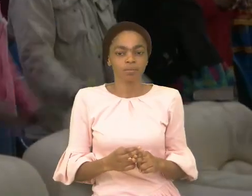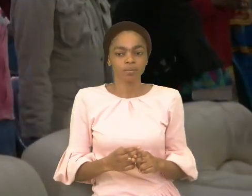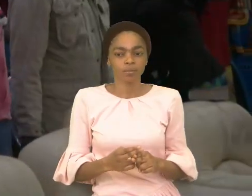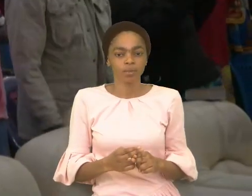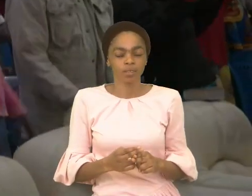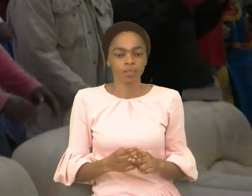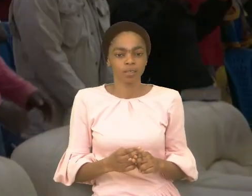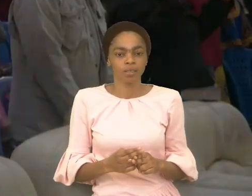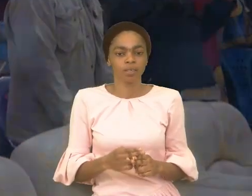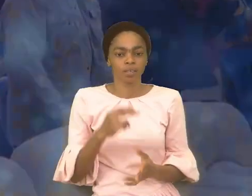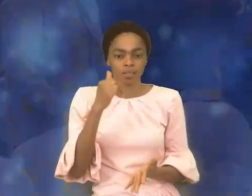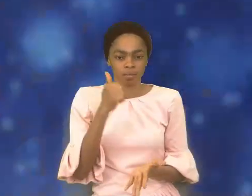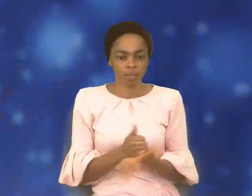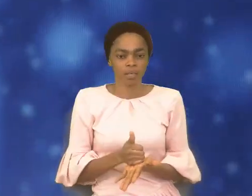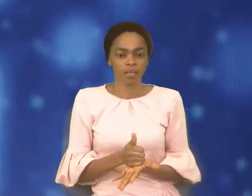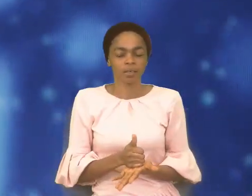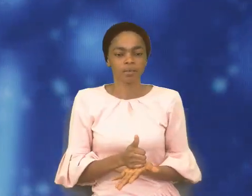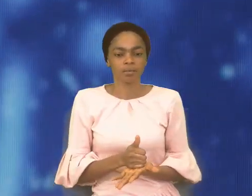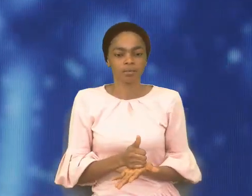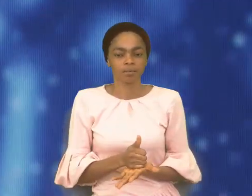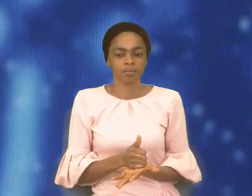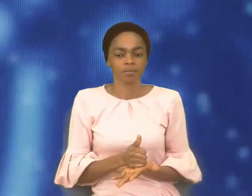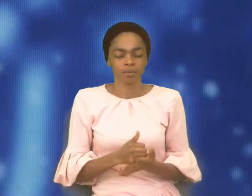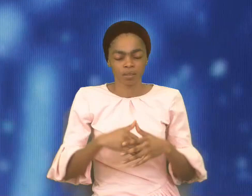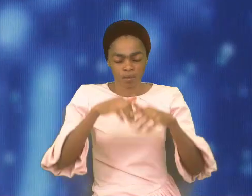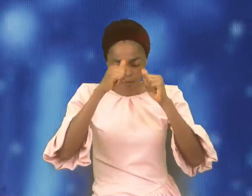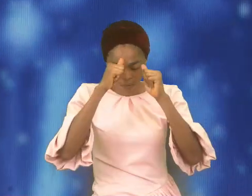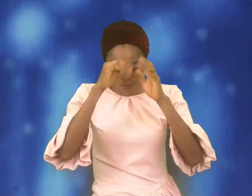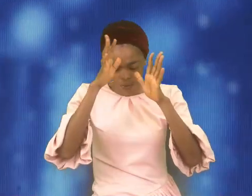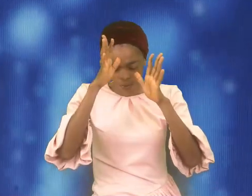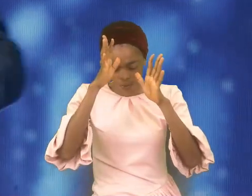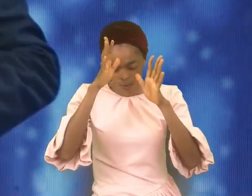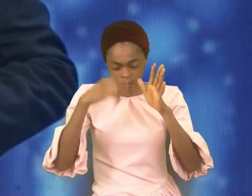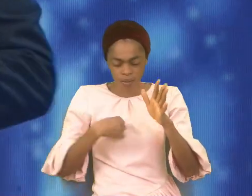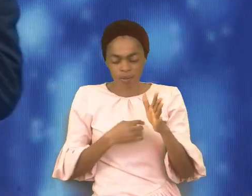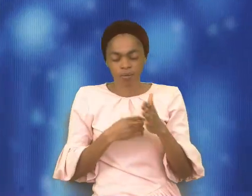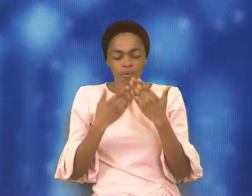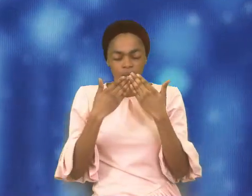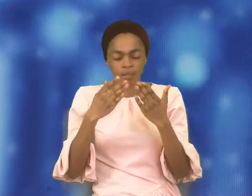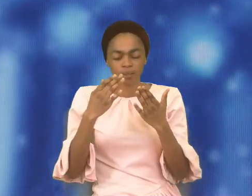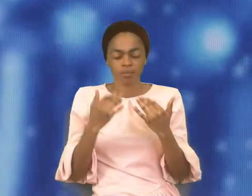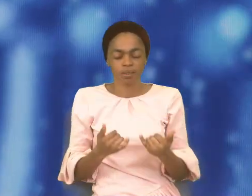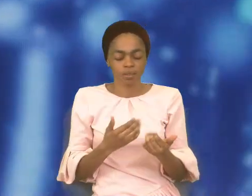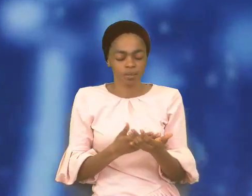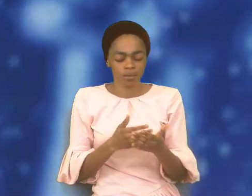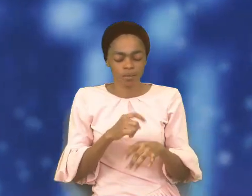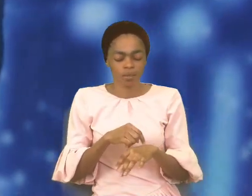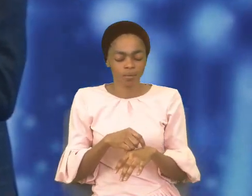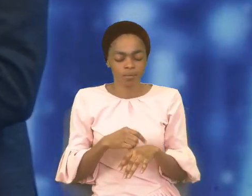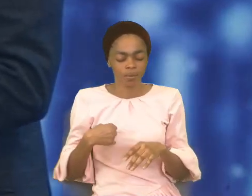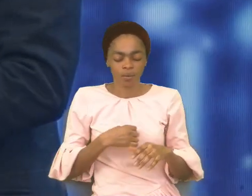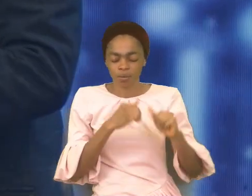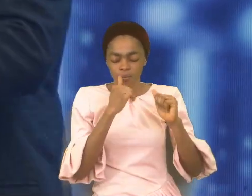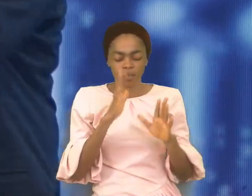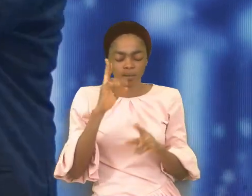Father, we thank you at this time. We bless your name. What a great God, a good God, a glorious, gracious God